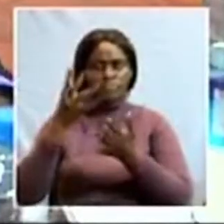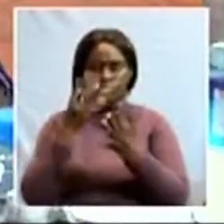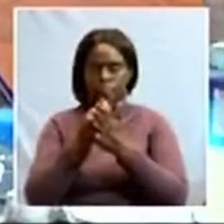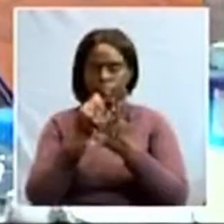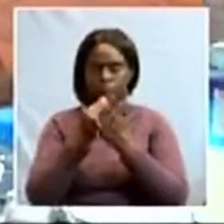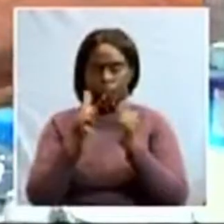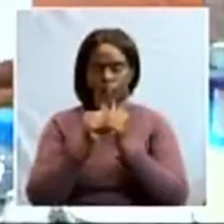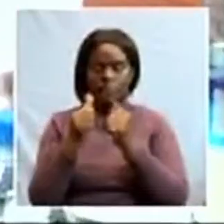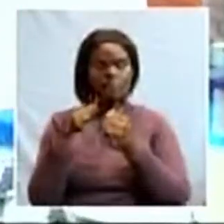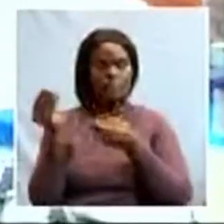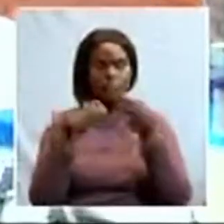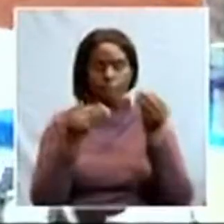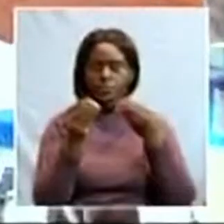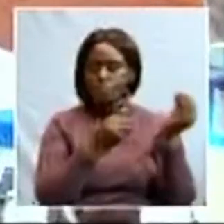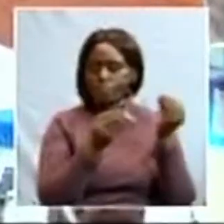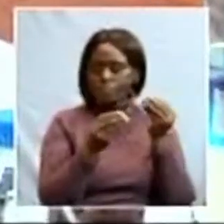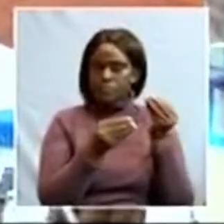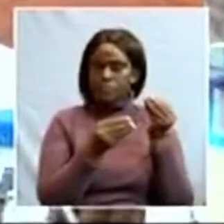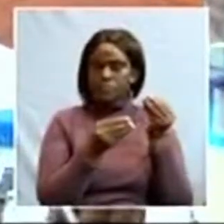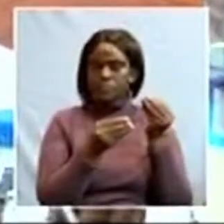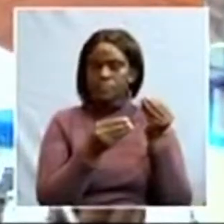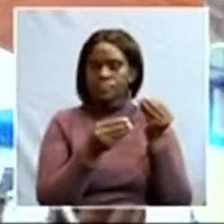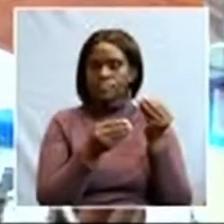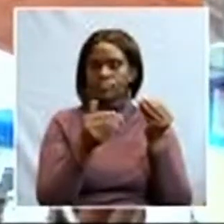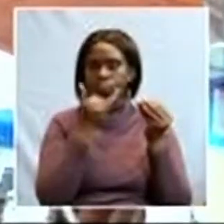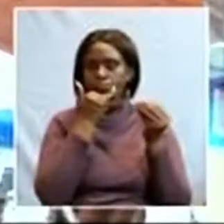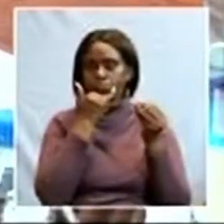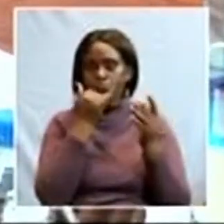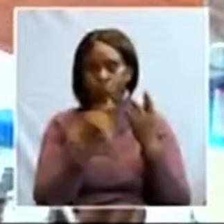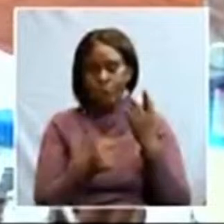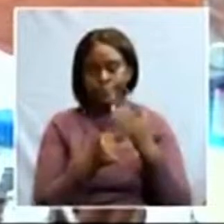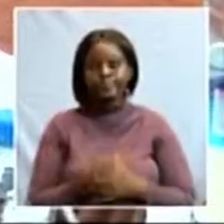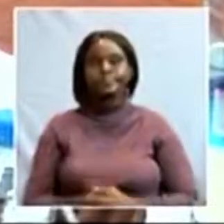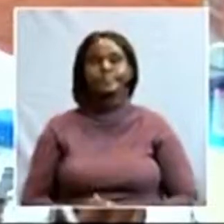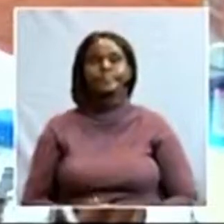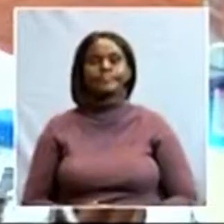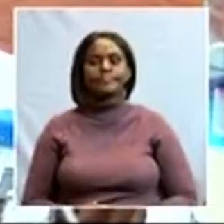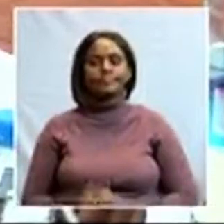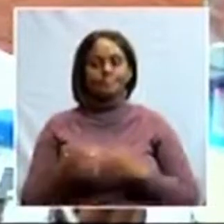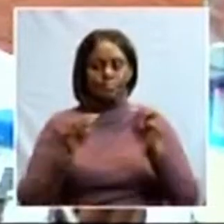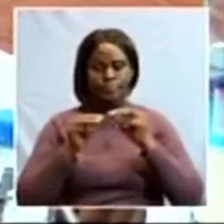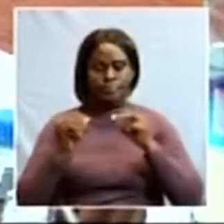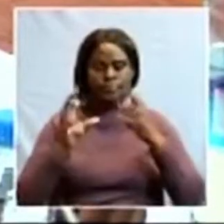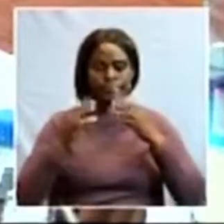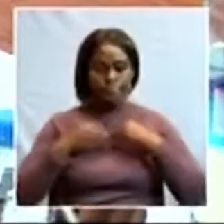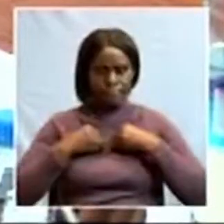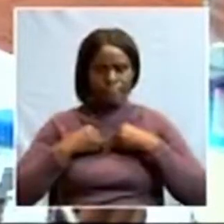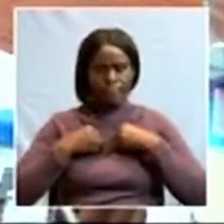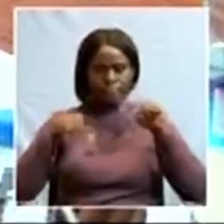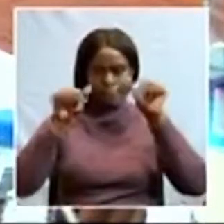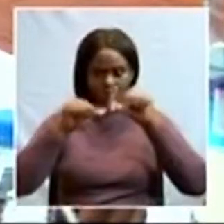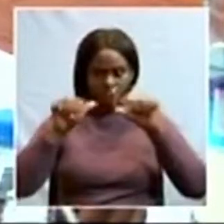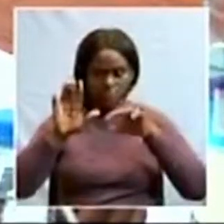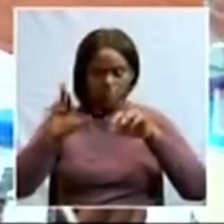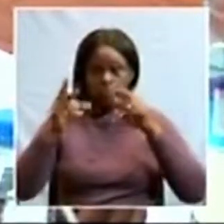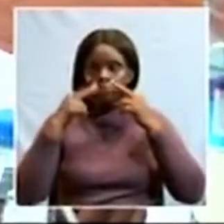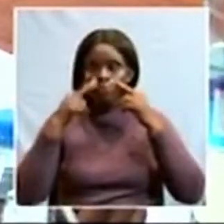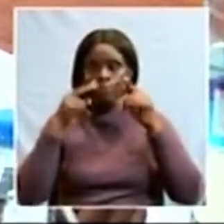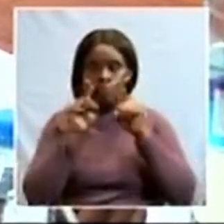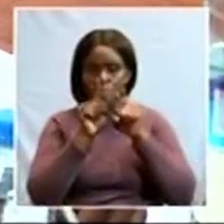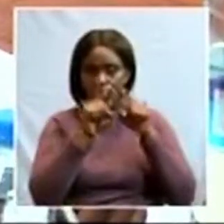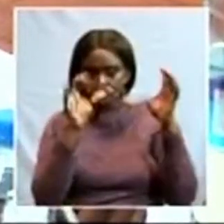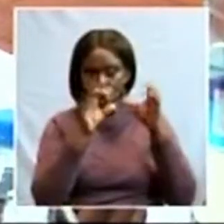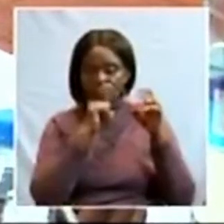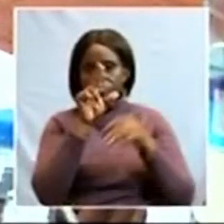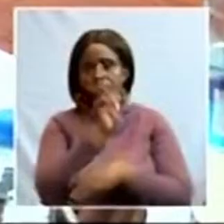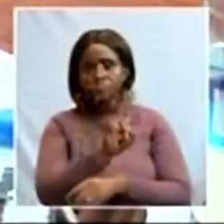funding, and expenditure. Cause of query. Management acknowledges auditor's finding that council did